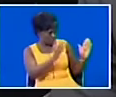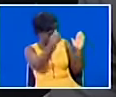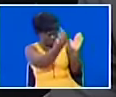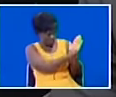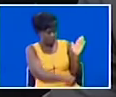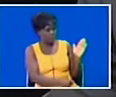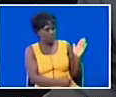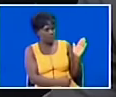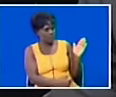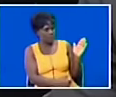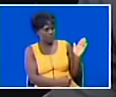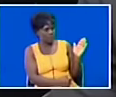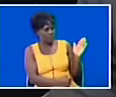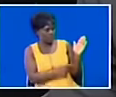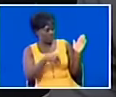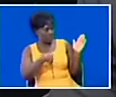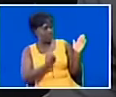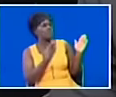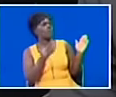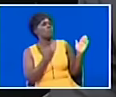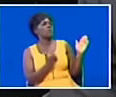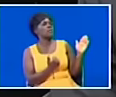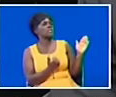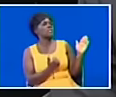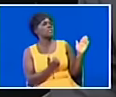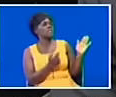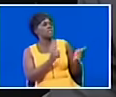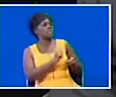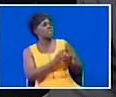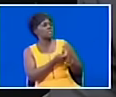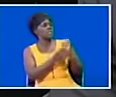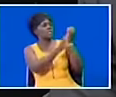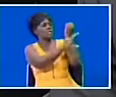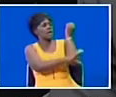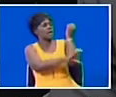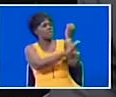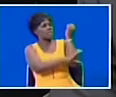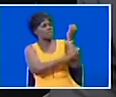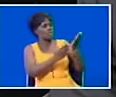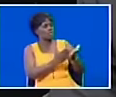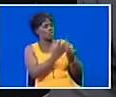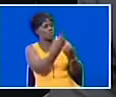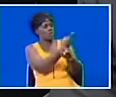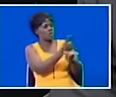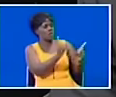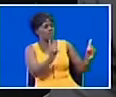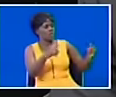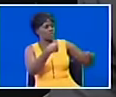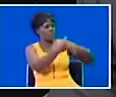that we want to change the country through a democratic